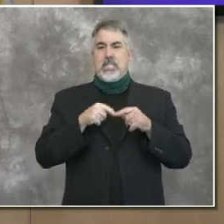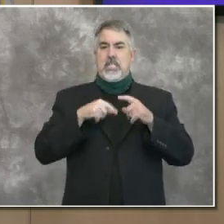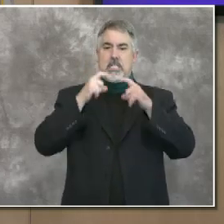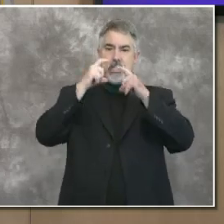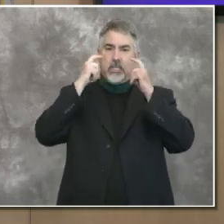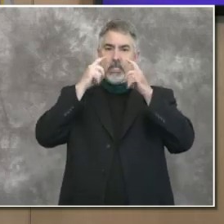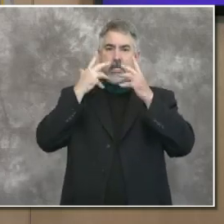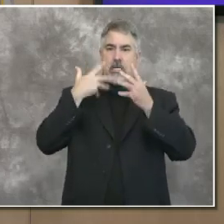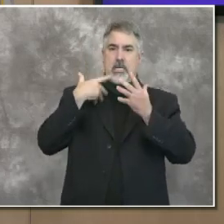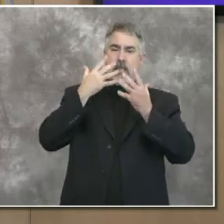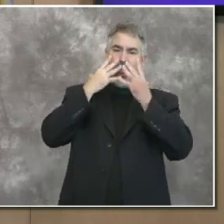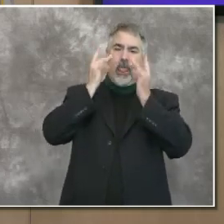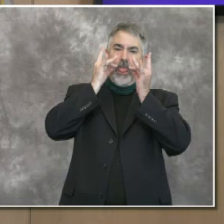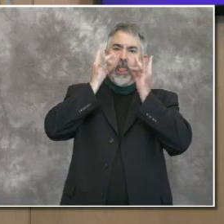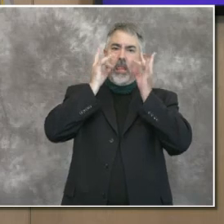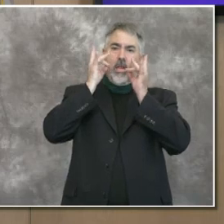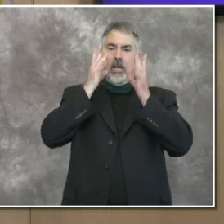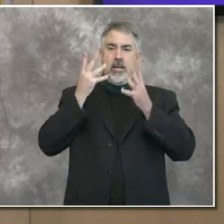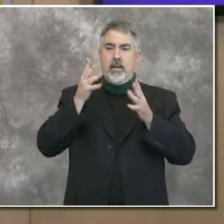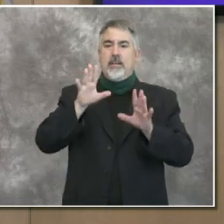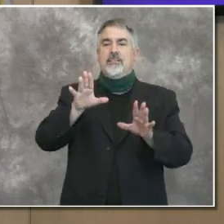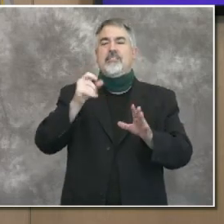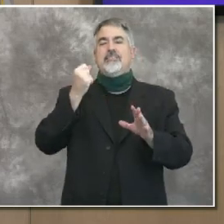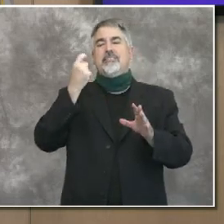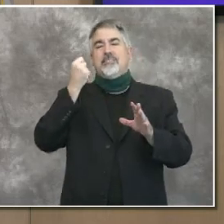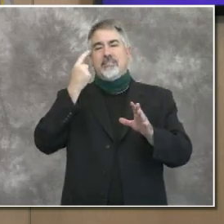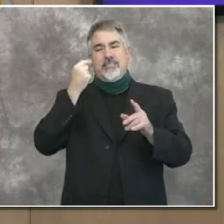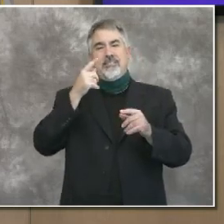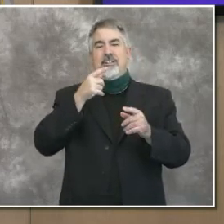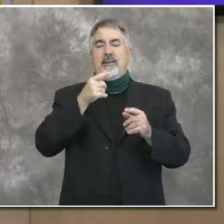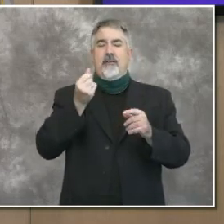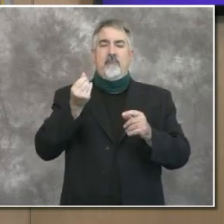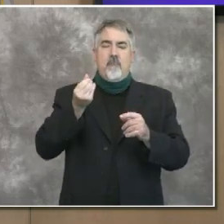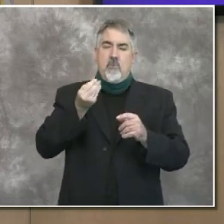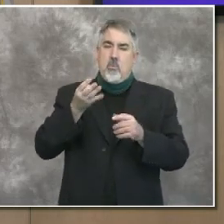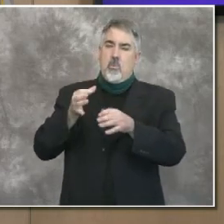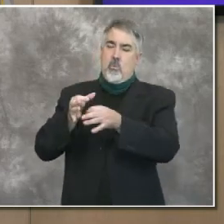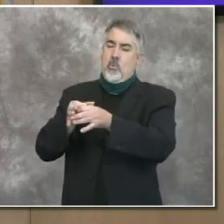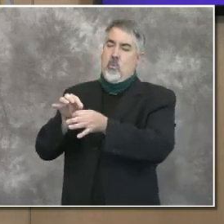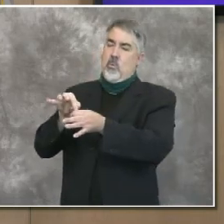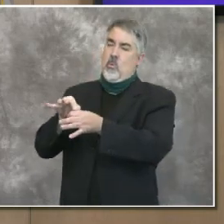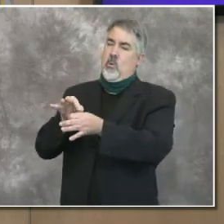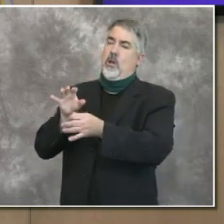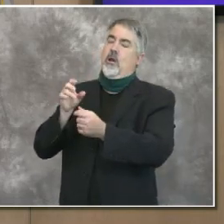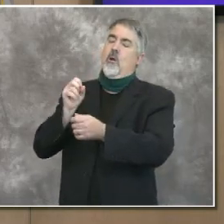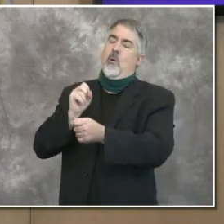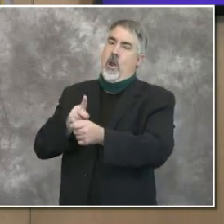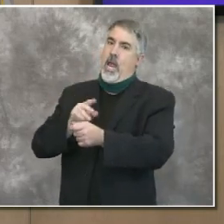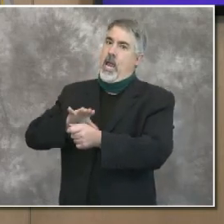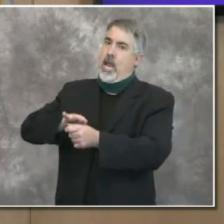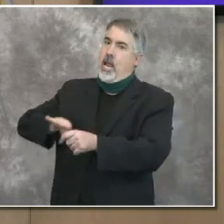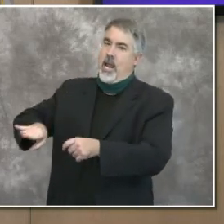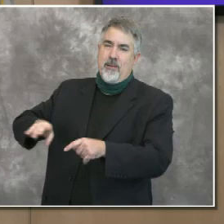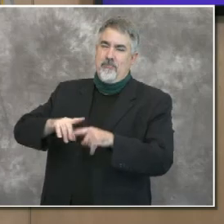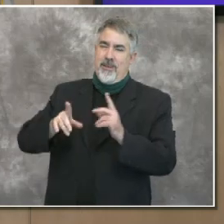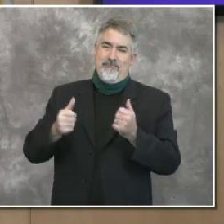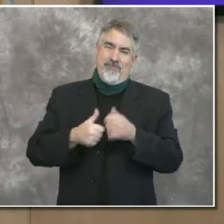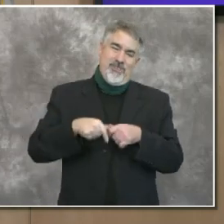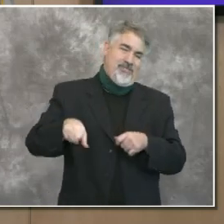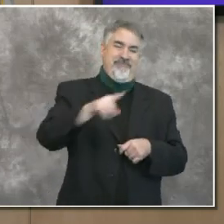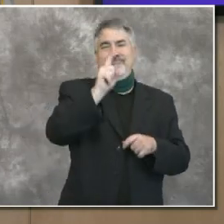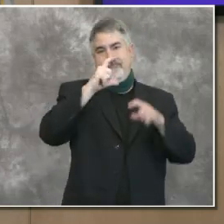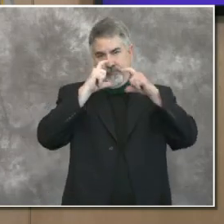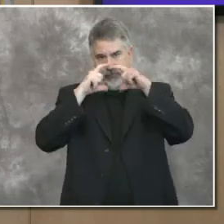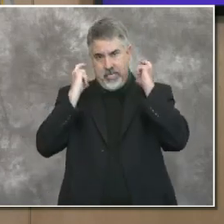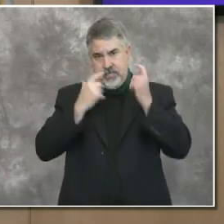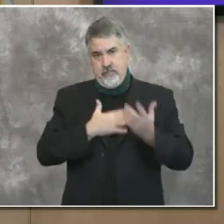a unique exception. But again, these are rules that are pretty simple. So let me just